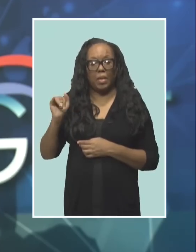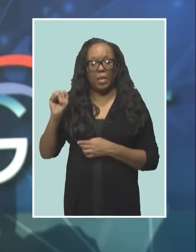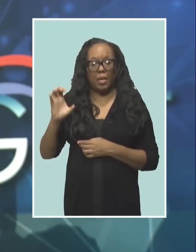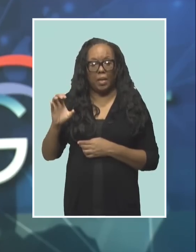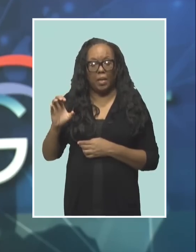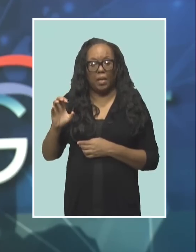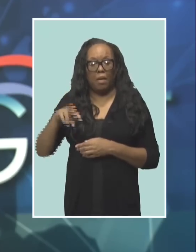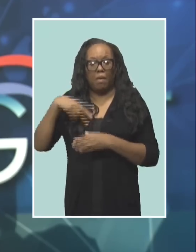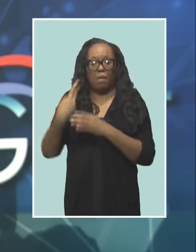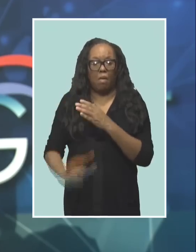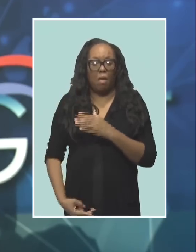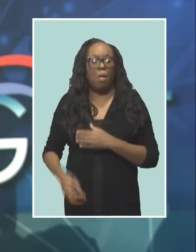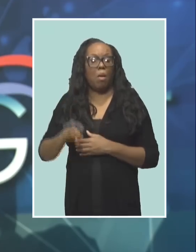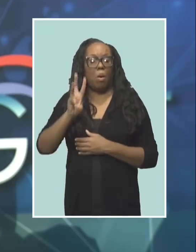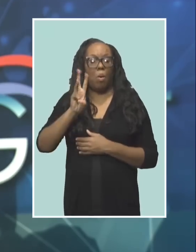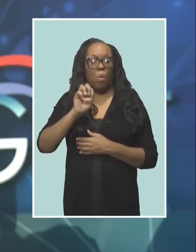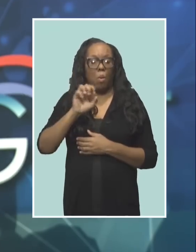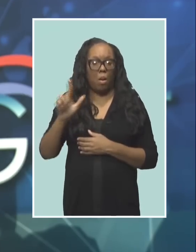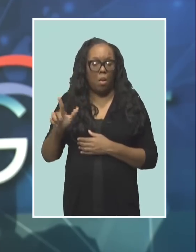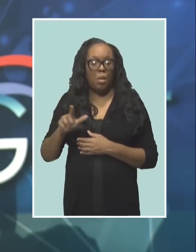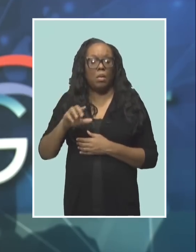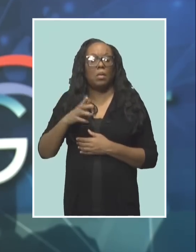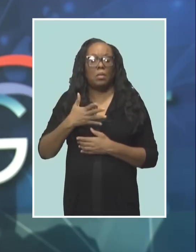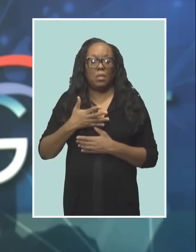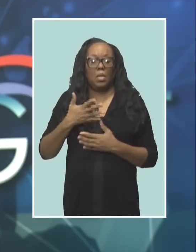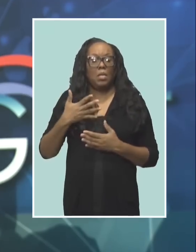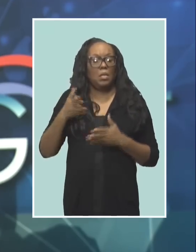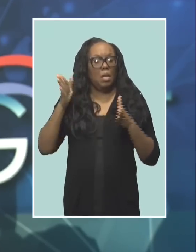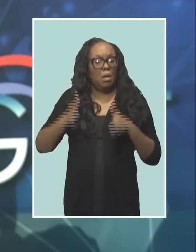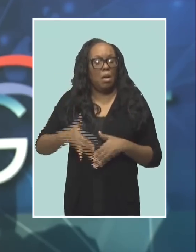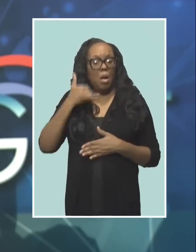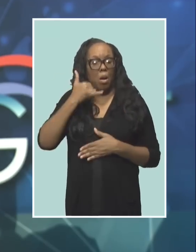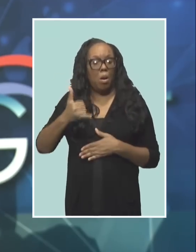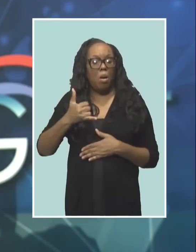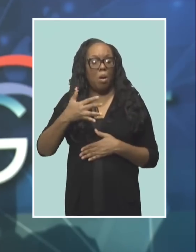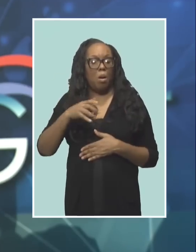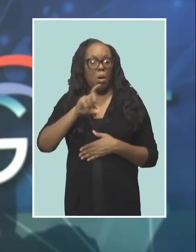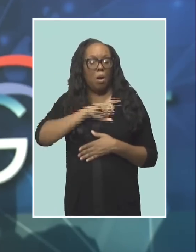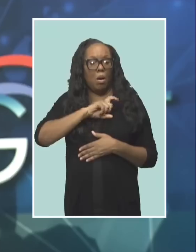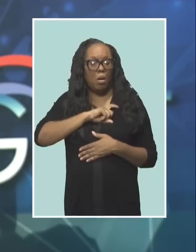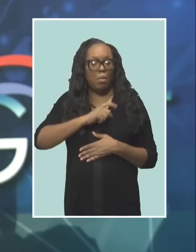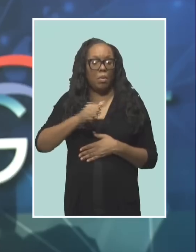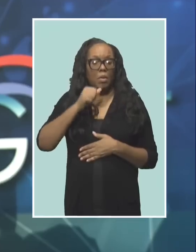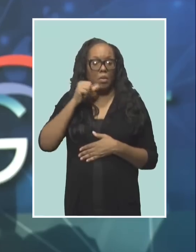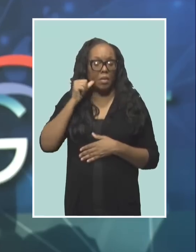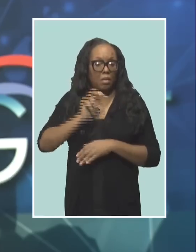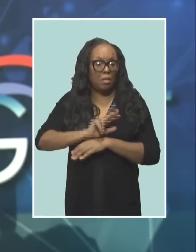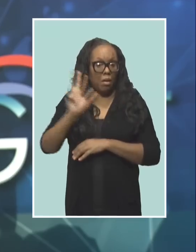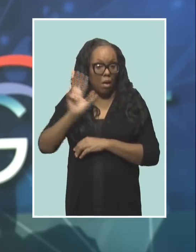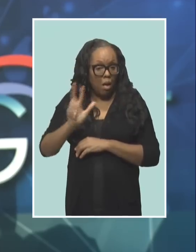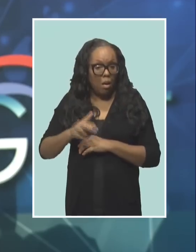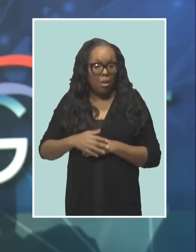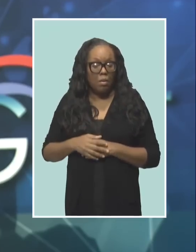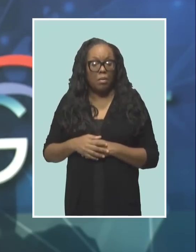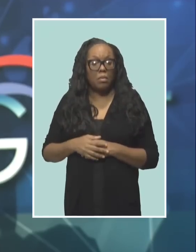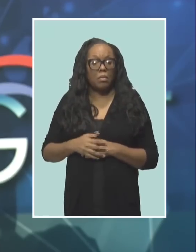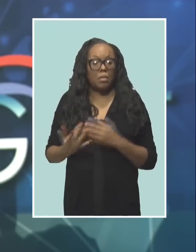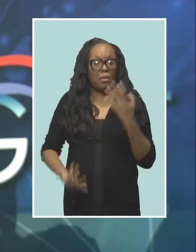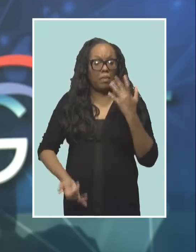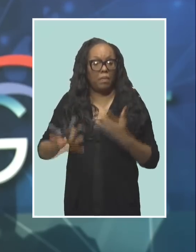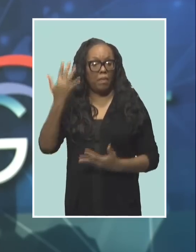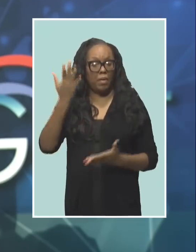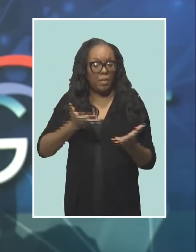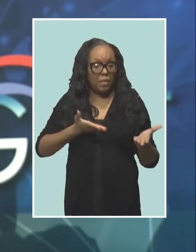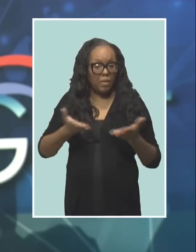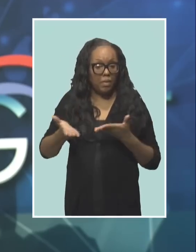Close, also in the area. Police say they received the call at 3:03 yesterday. The victim was rescued by the